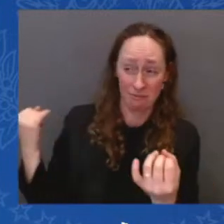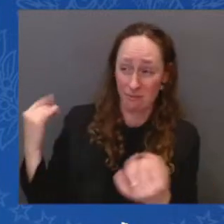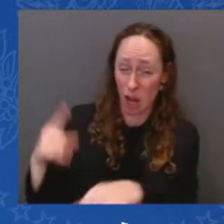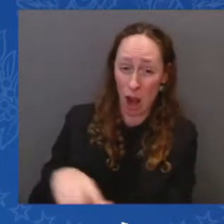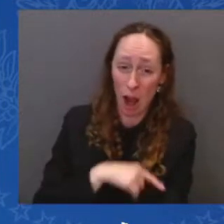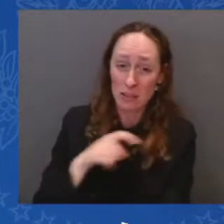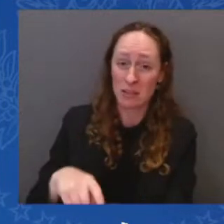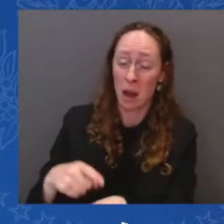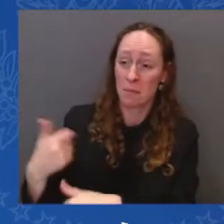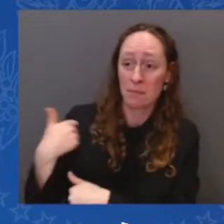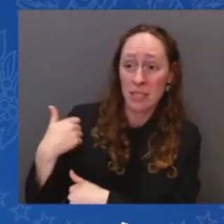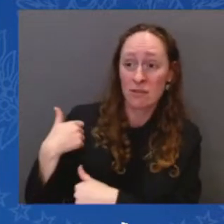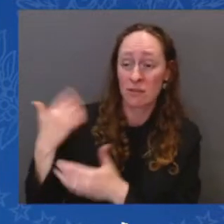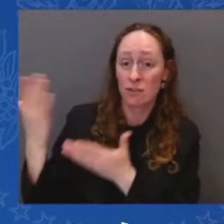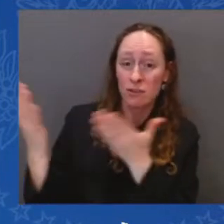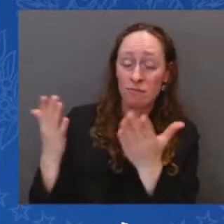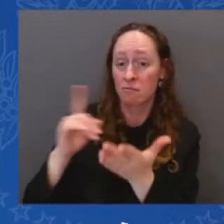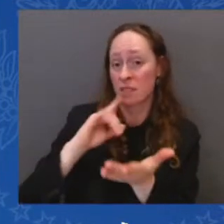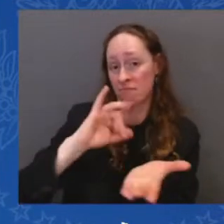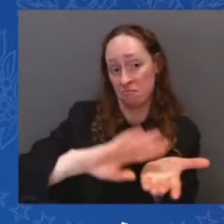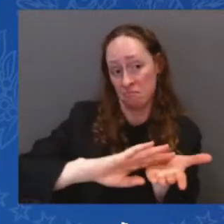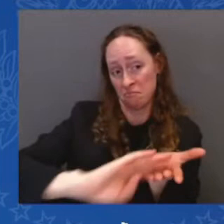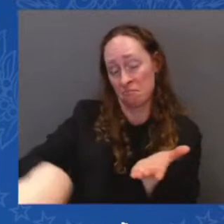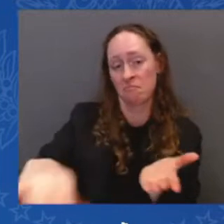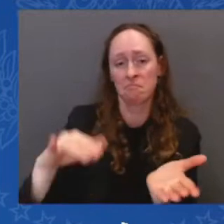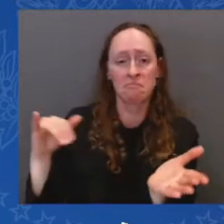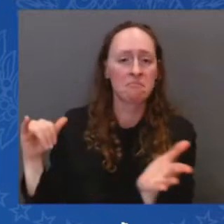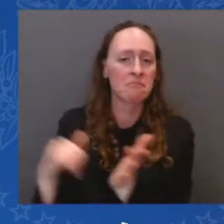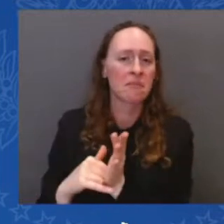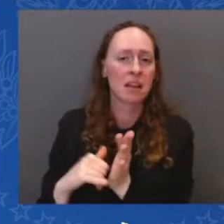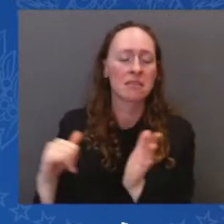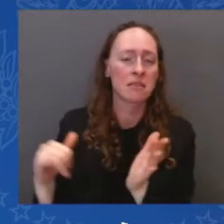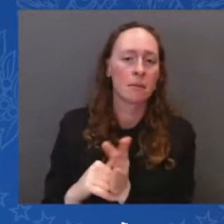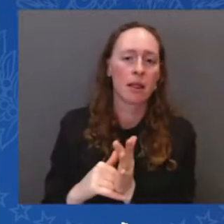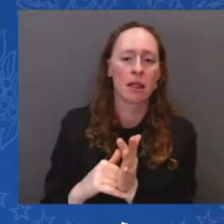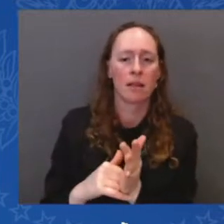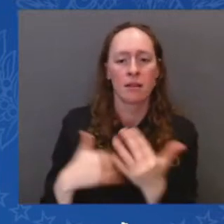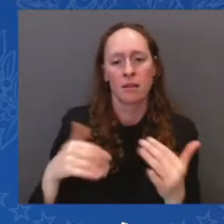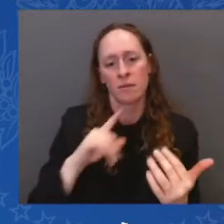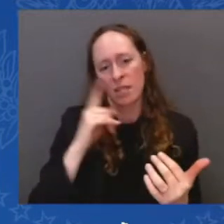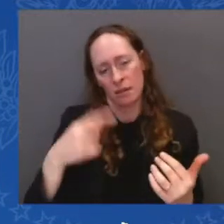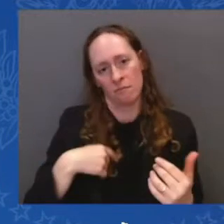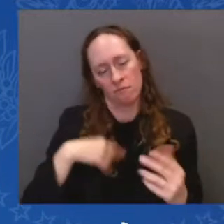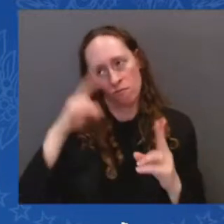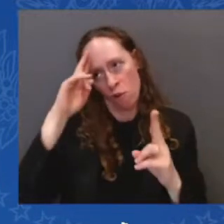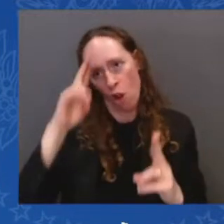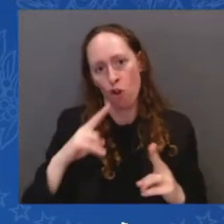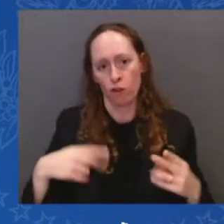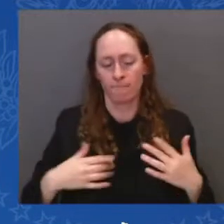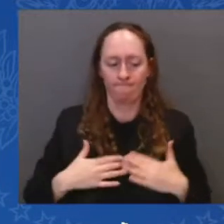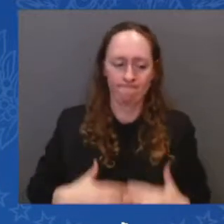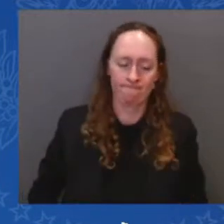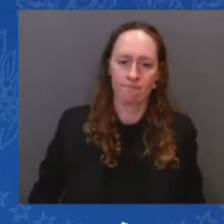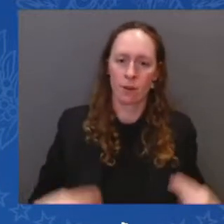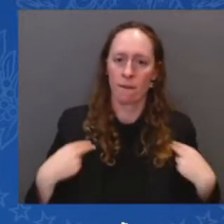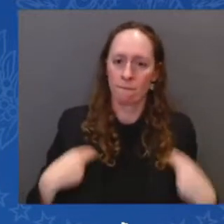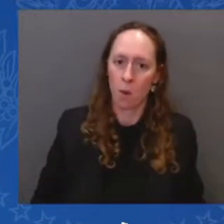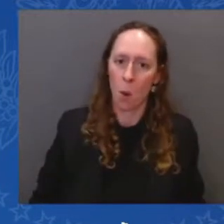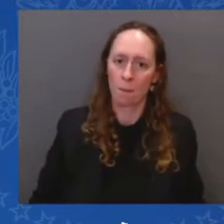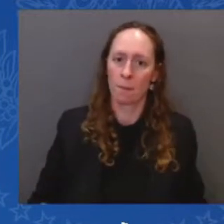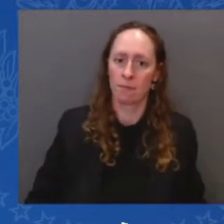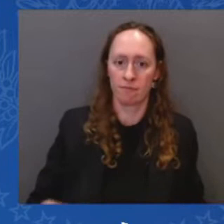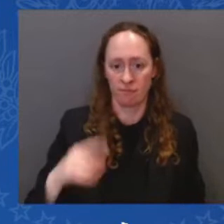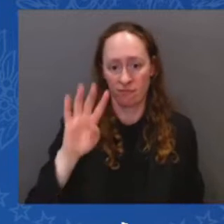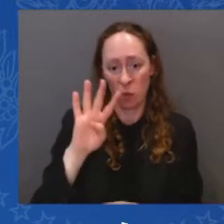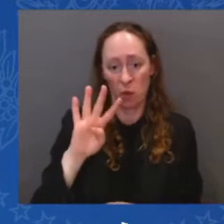to have worn the cloth of this nation for 43.5 years, and I'm humbled to have